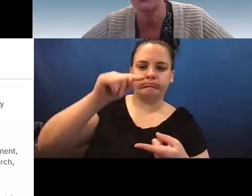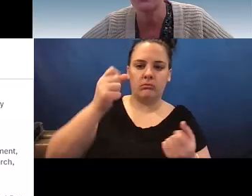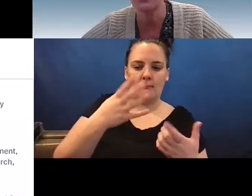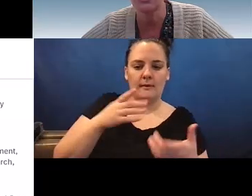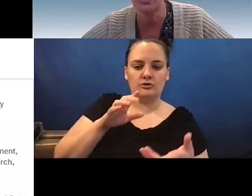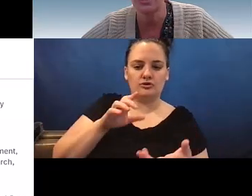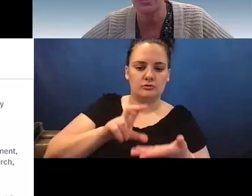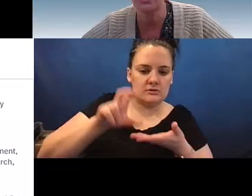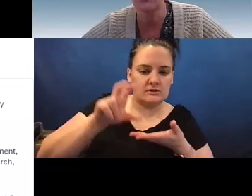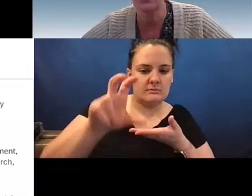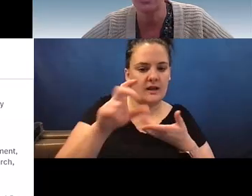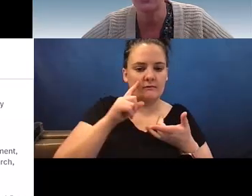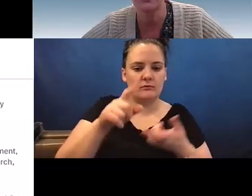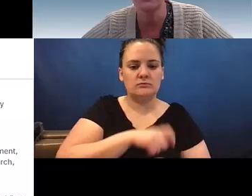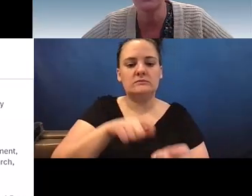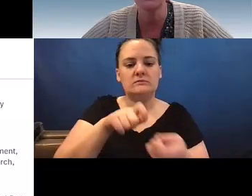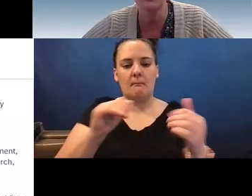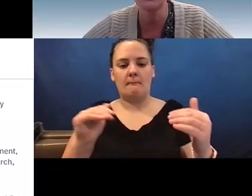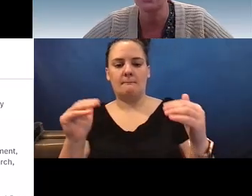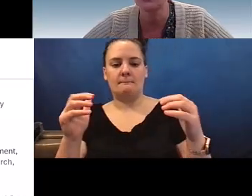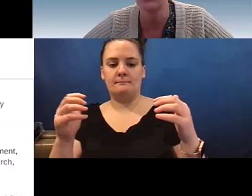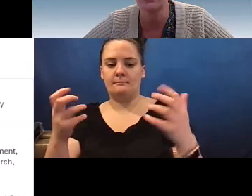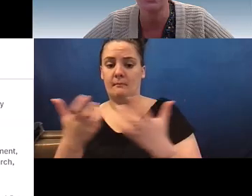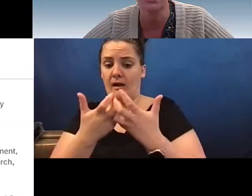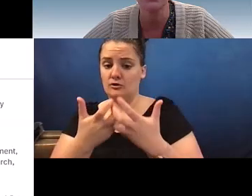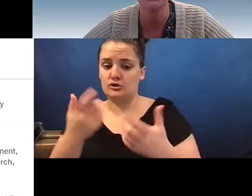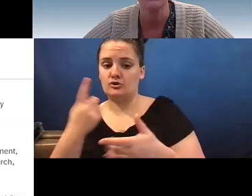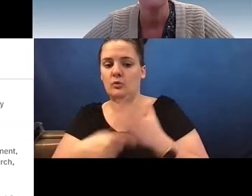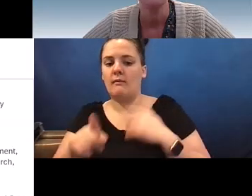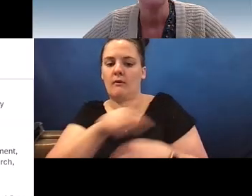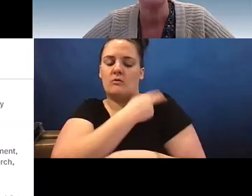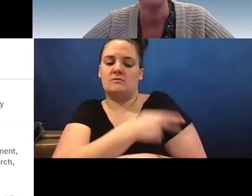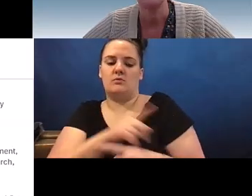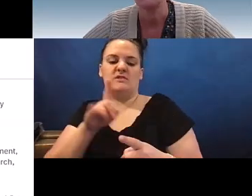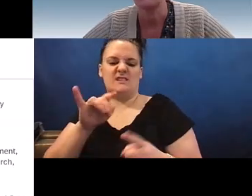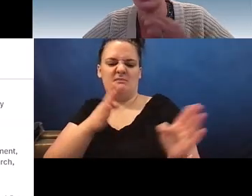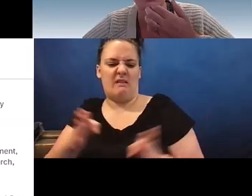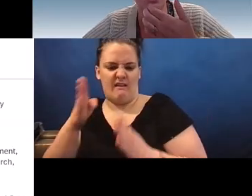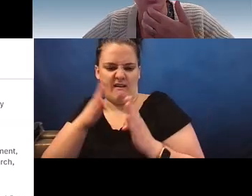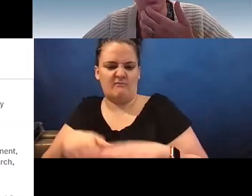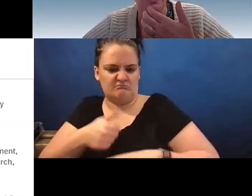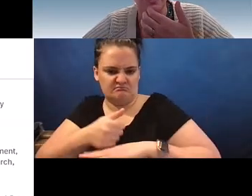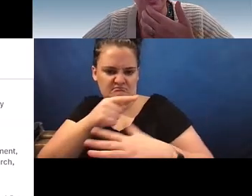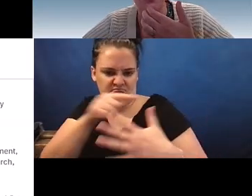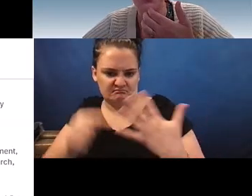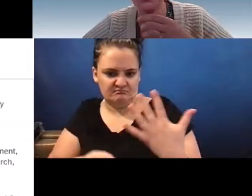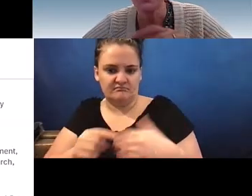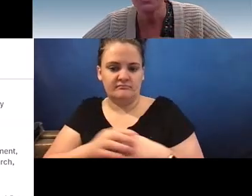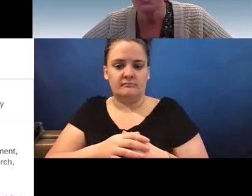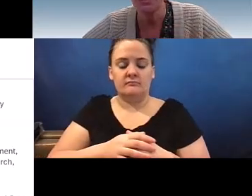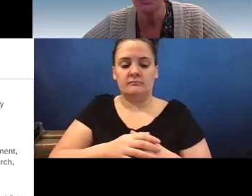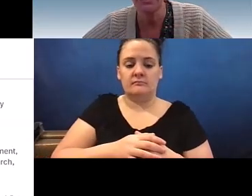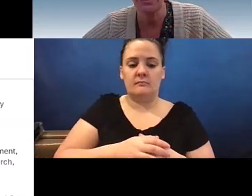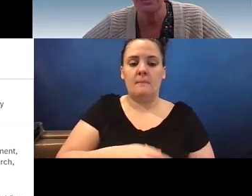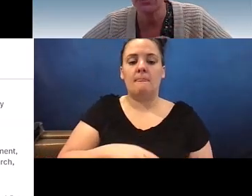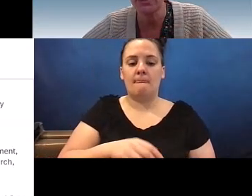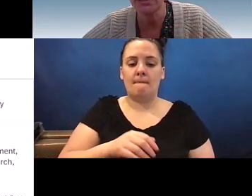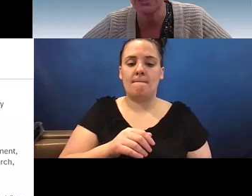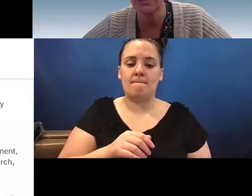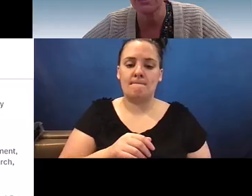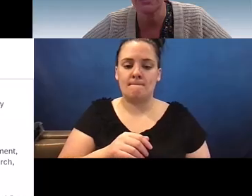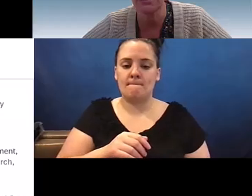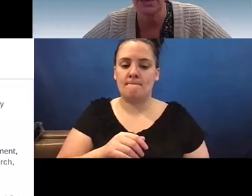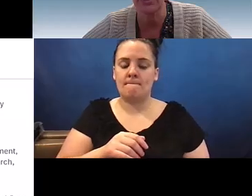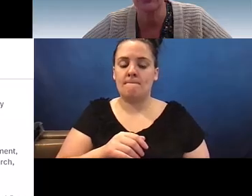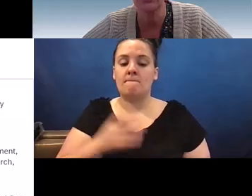those CHNA community health needs assessments and community meetings that you heard us mention earlier. Again, as you